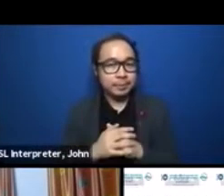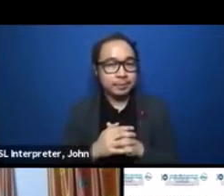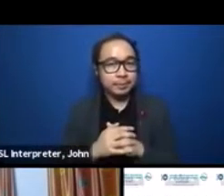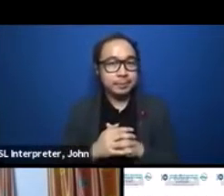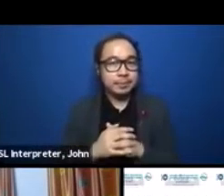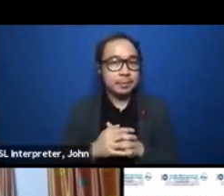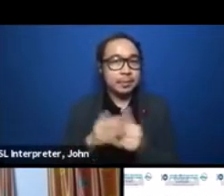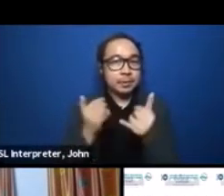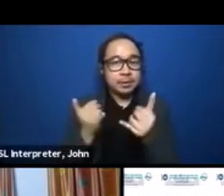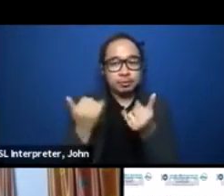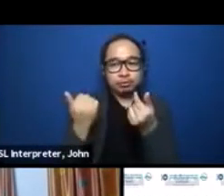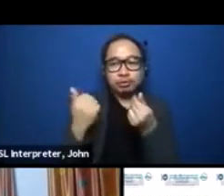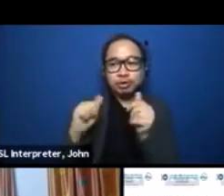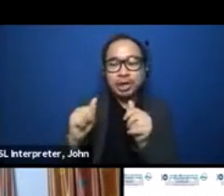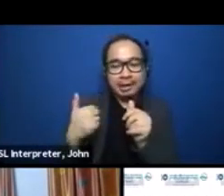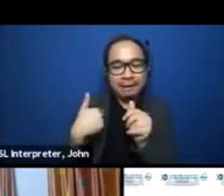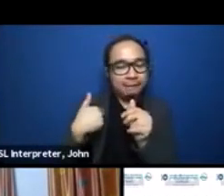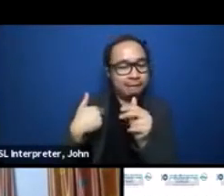to have a structured,